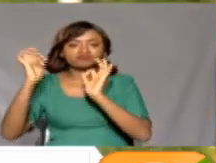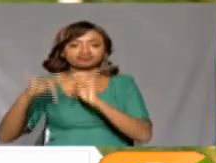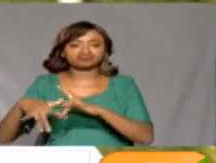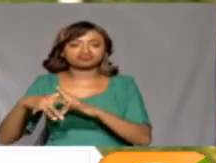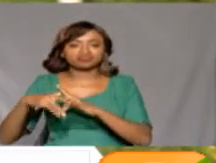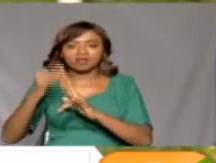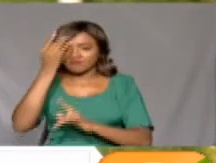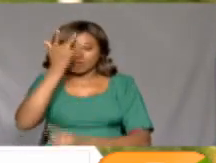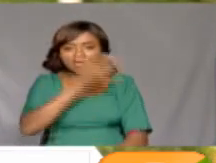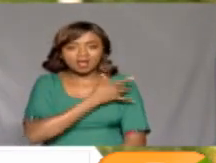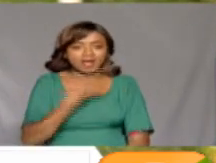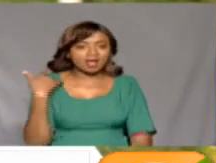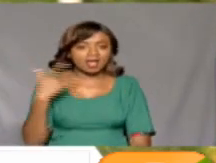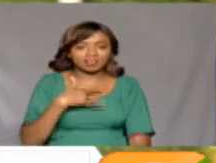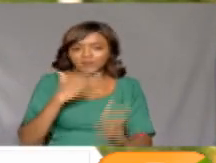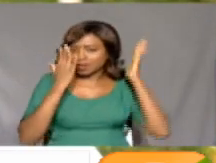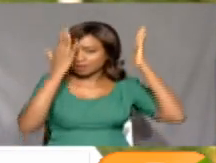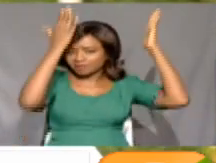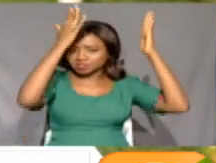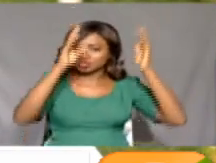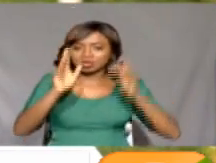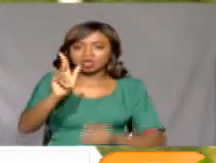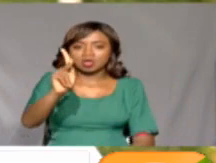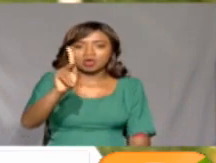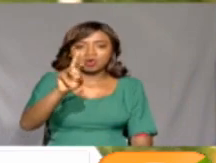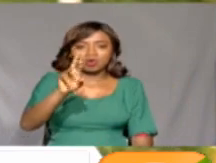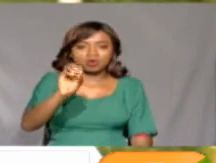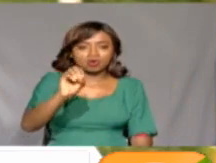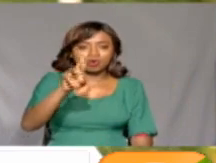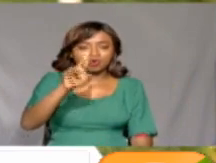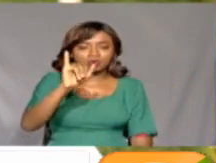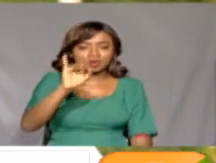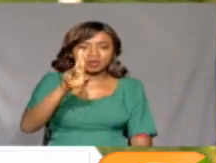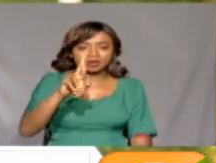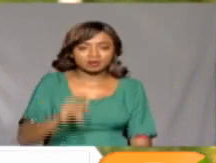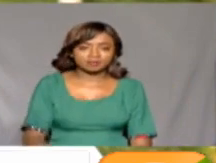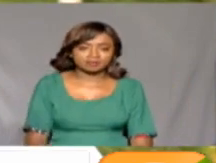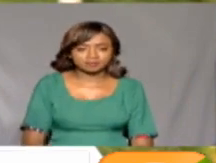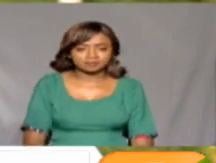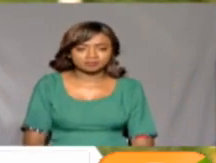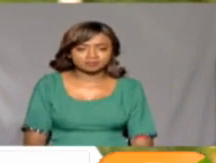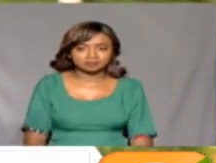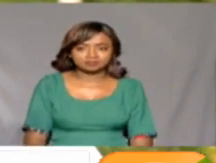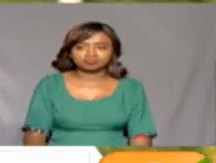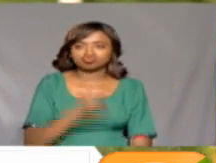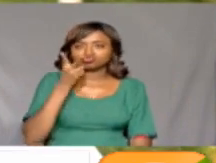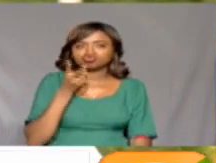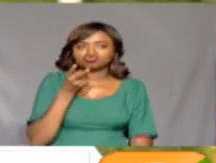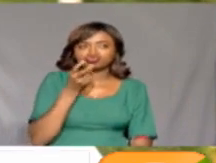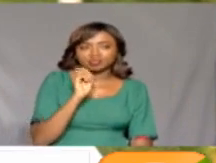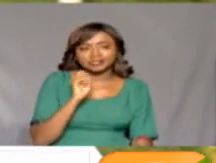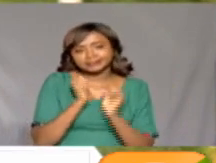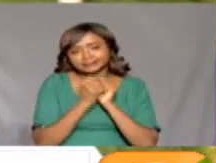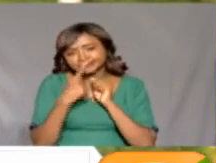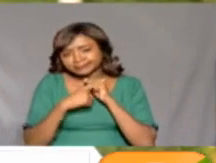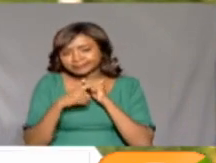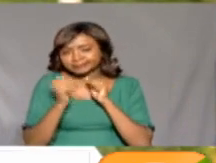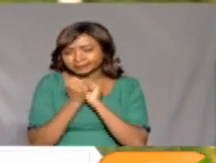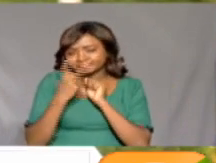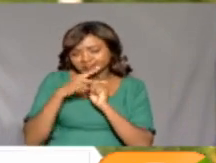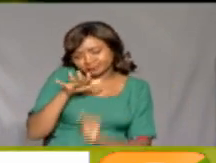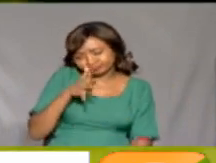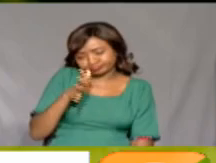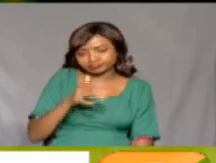Catholic bishop then, Corinne. I think 2016, 17,